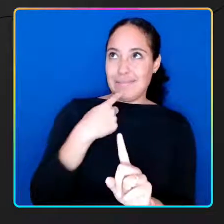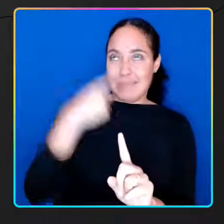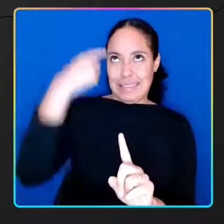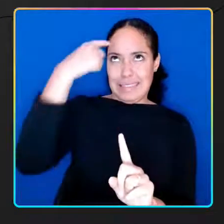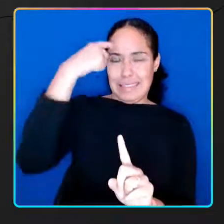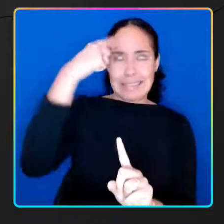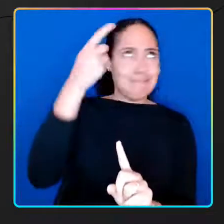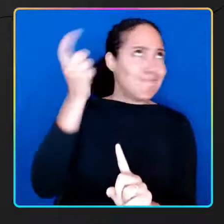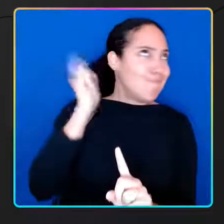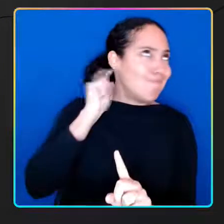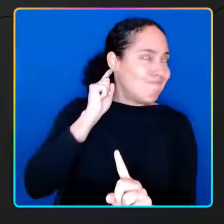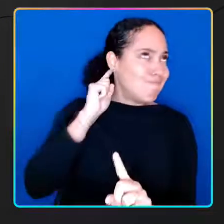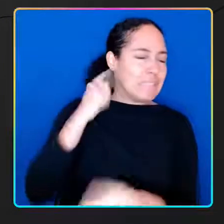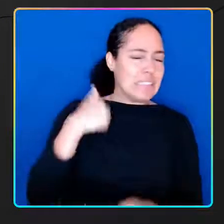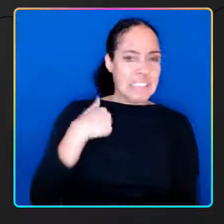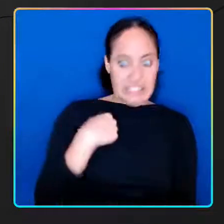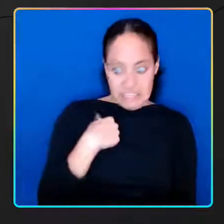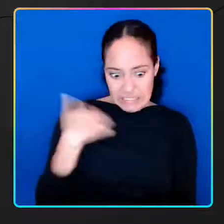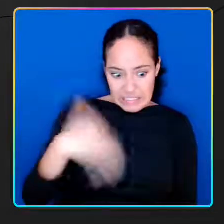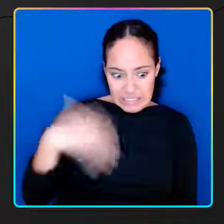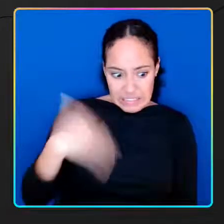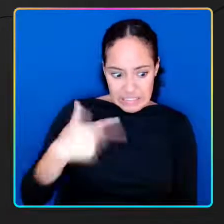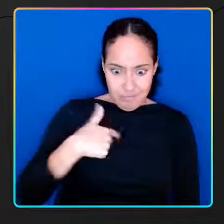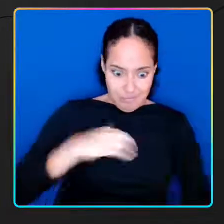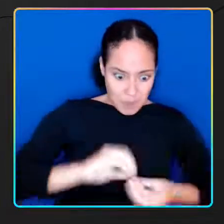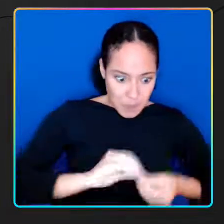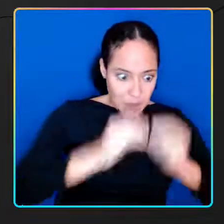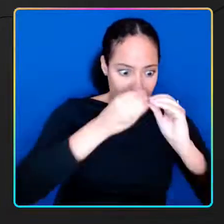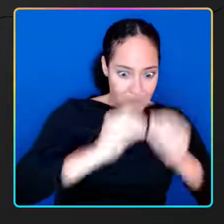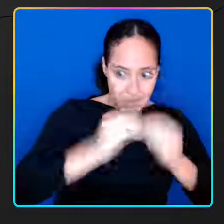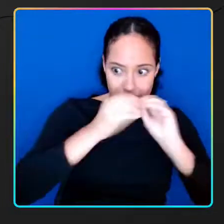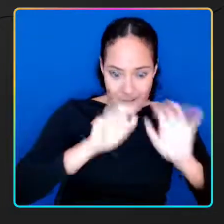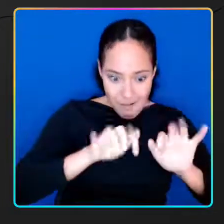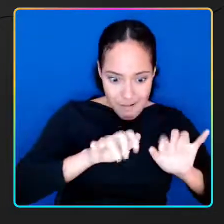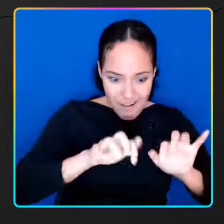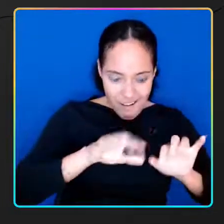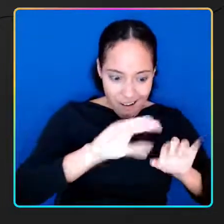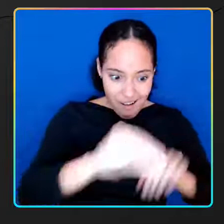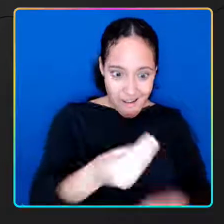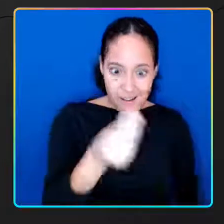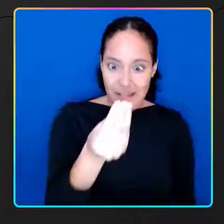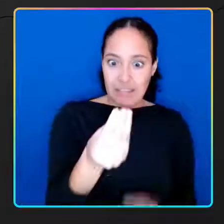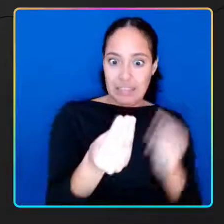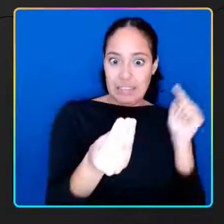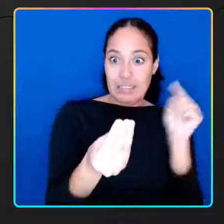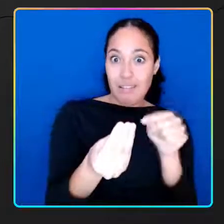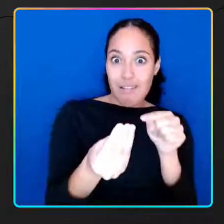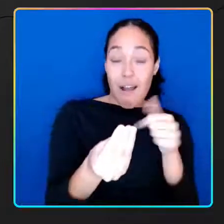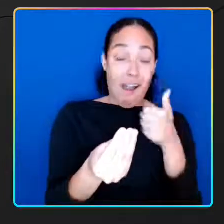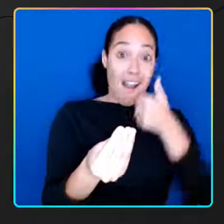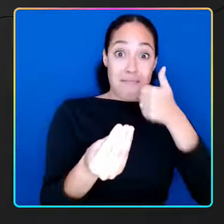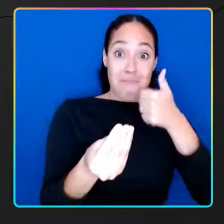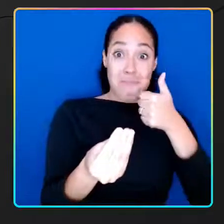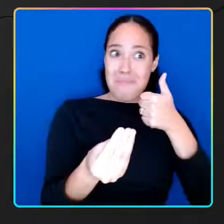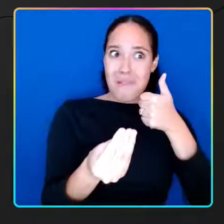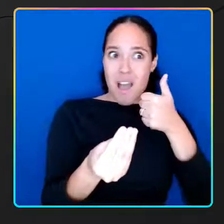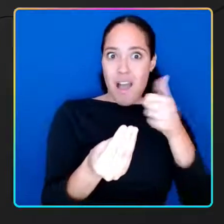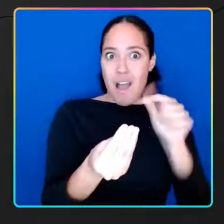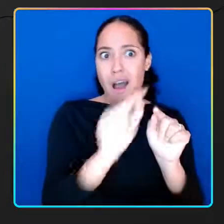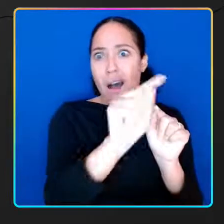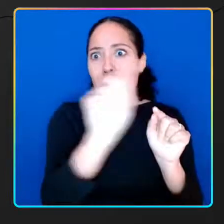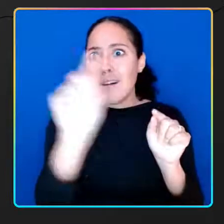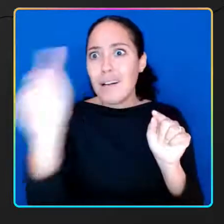something and it turns out parts of it aren't ethical, or as you said, it's used in a different way than maybe I